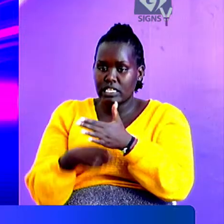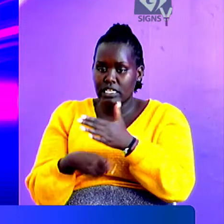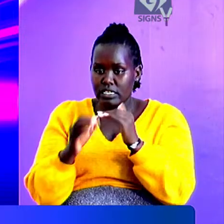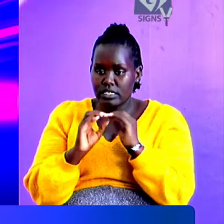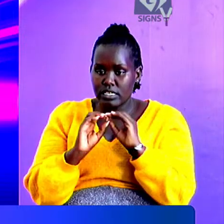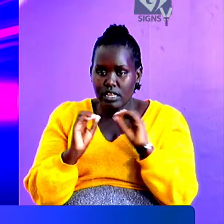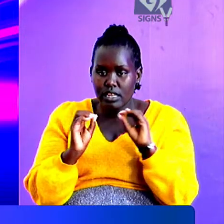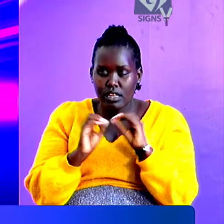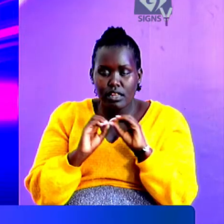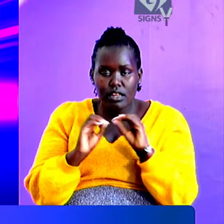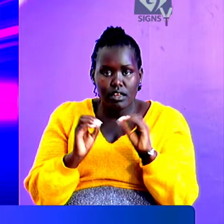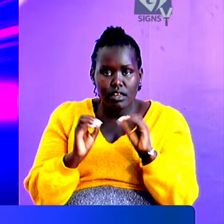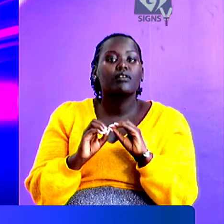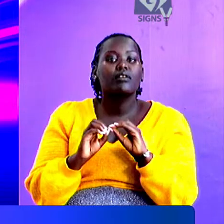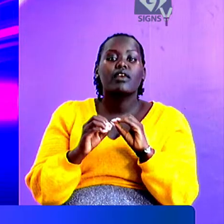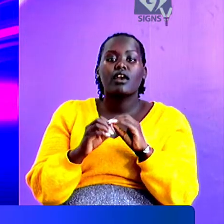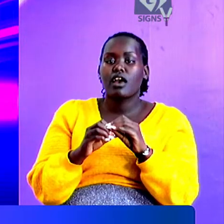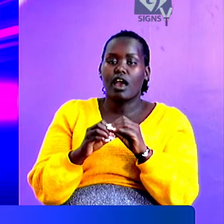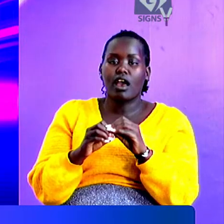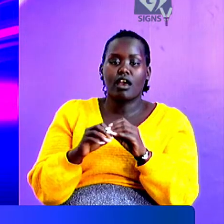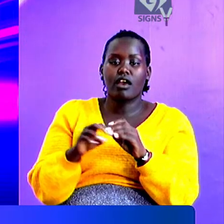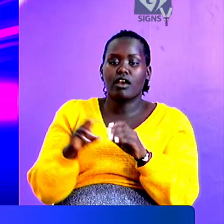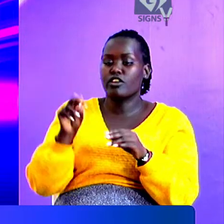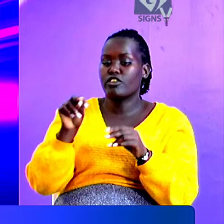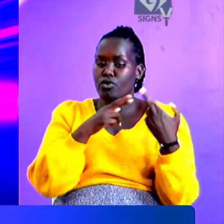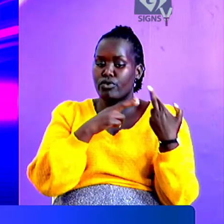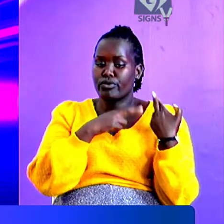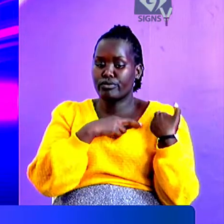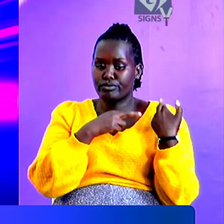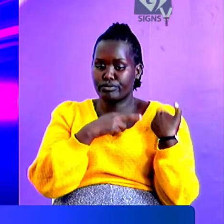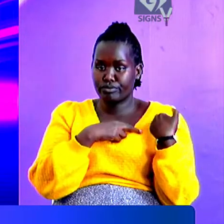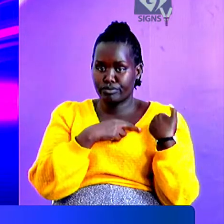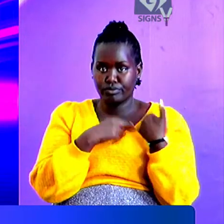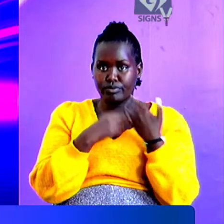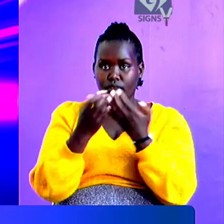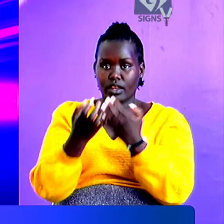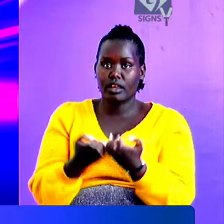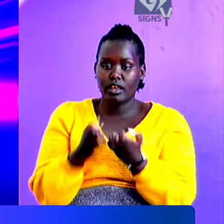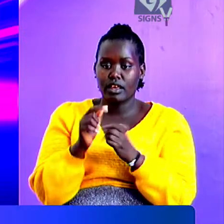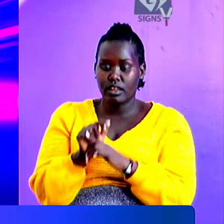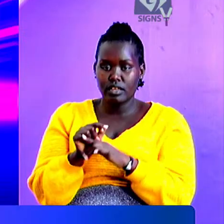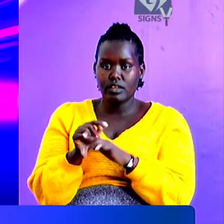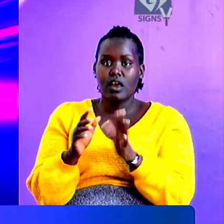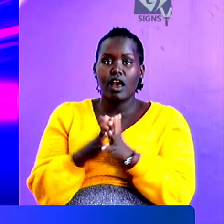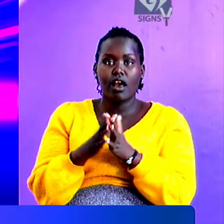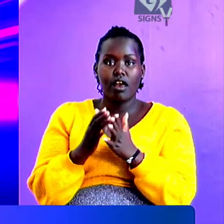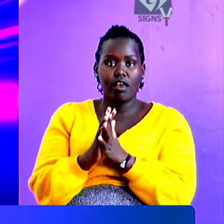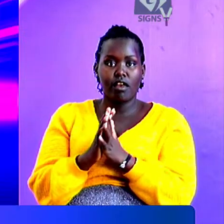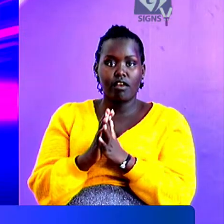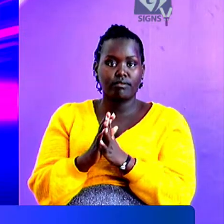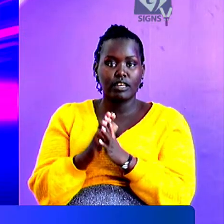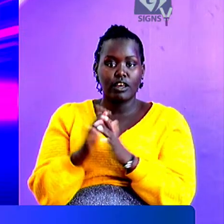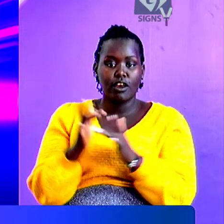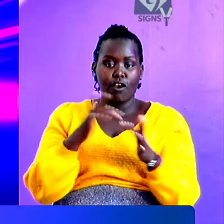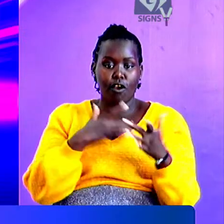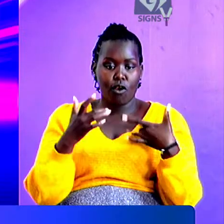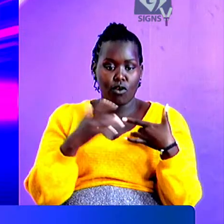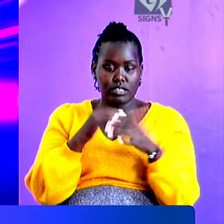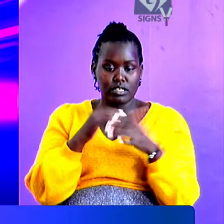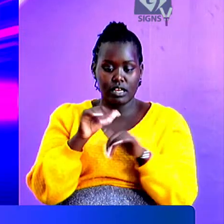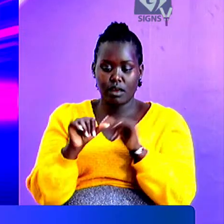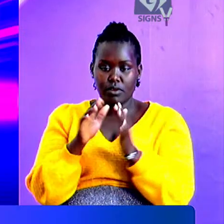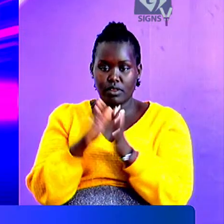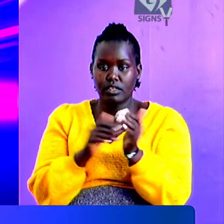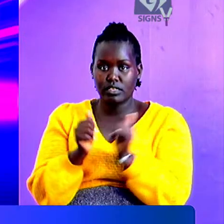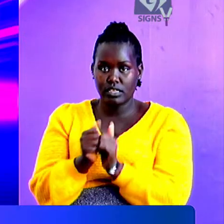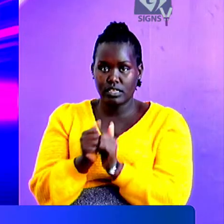access, and no accountability demanded. These incidents raise the alarm on a brewing diplomatic disaster. At the center